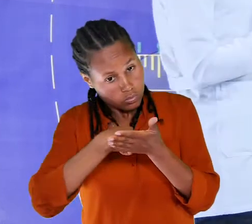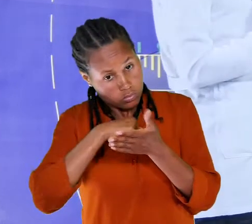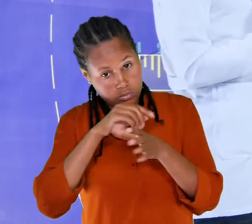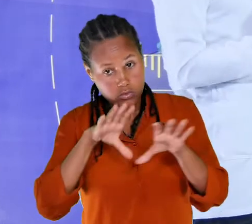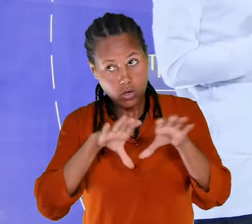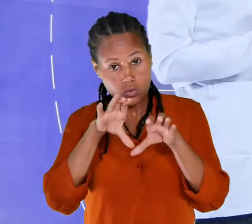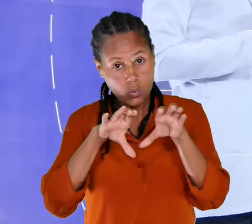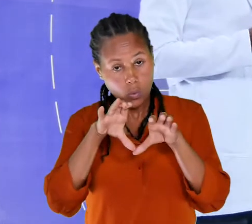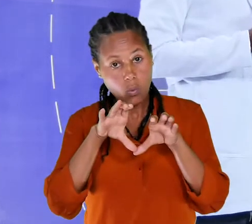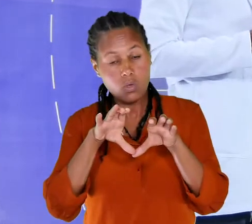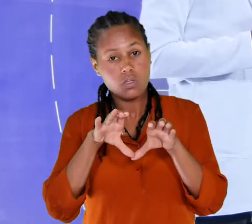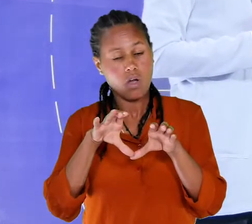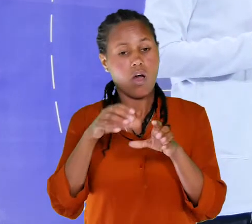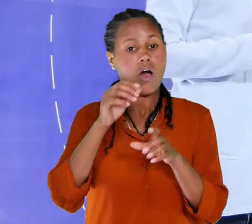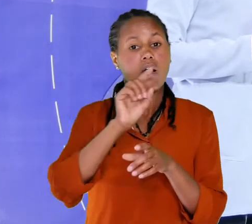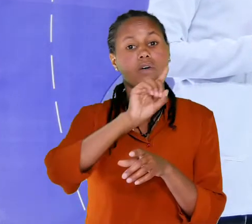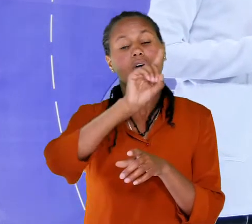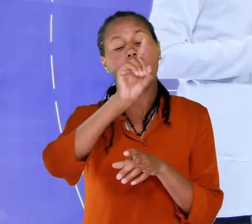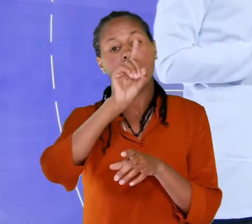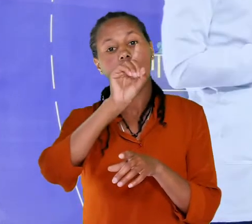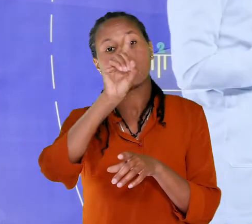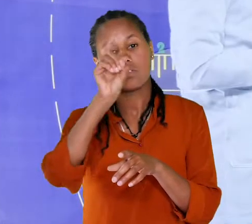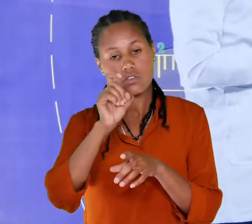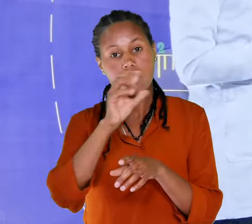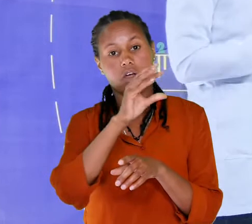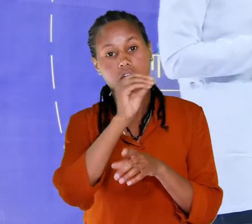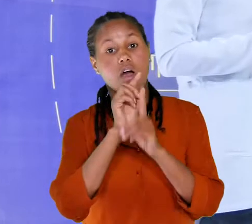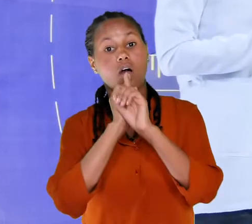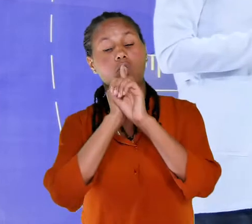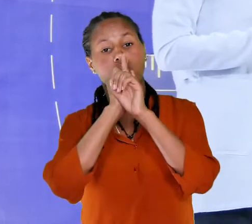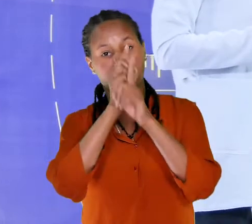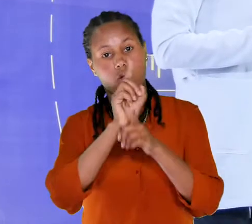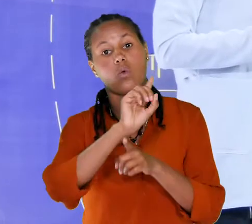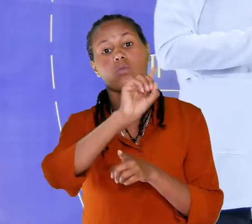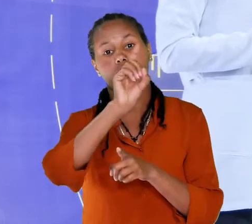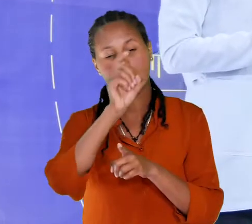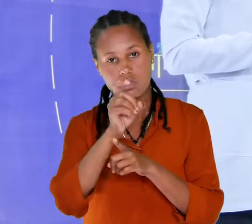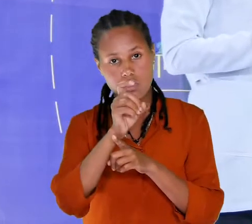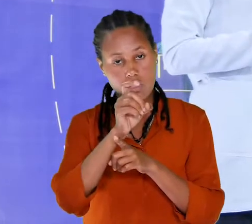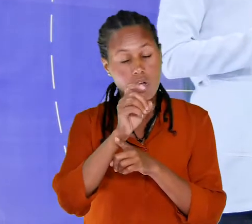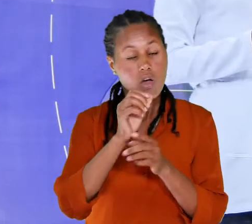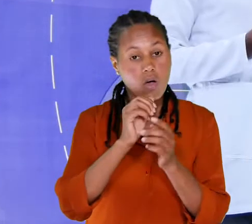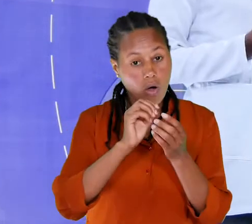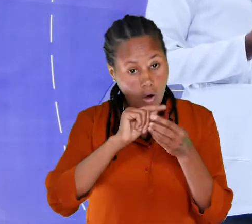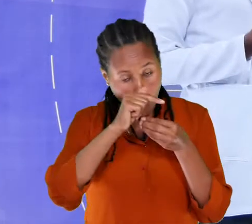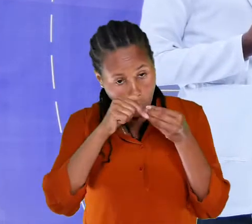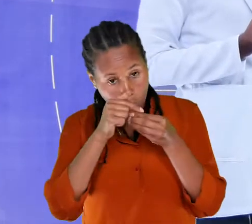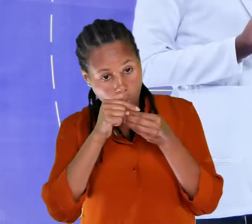ask, and answer questions about a number of people in your